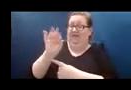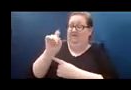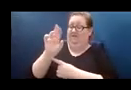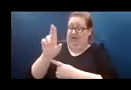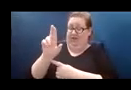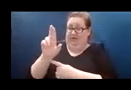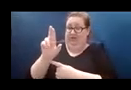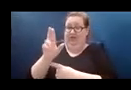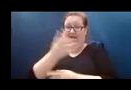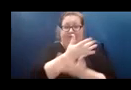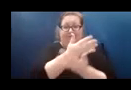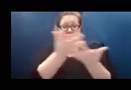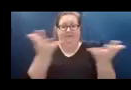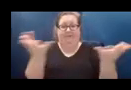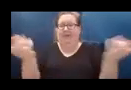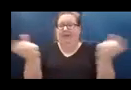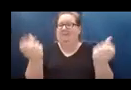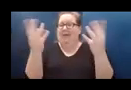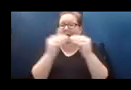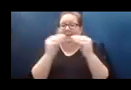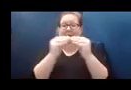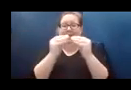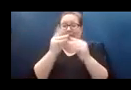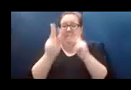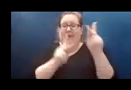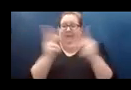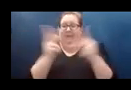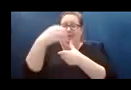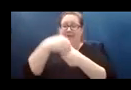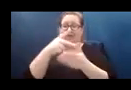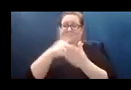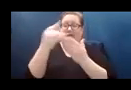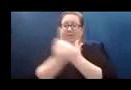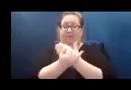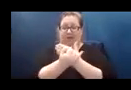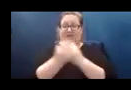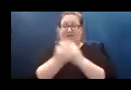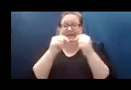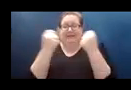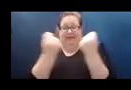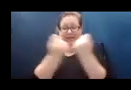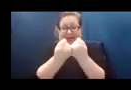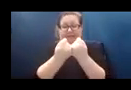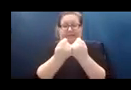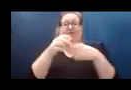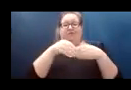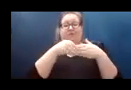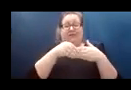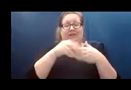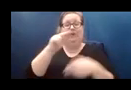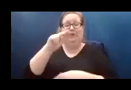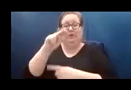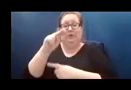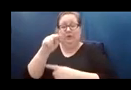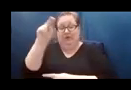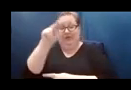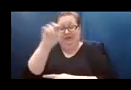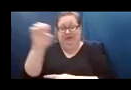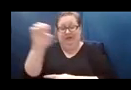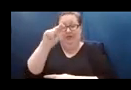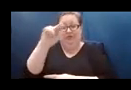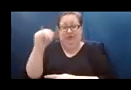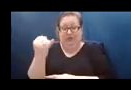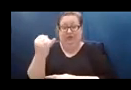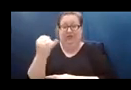by many other members of the project team, Resilient Northeastern New Jersey project team, who will introduce themselves shortly. Just a